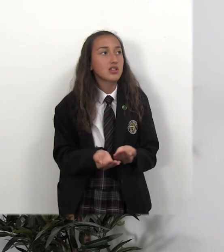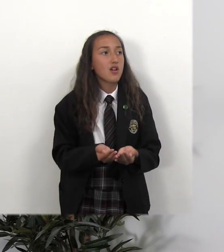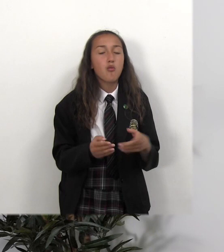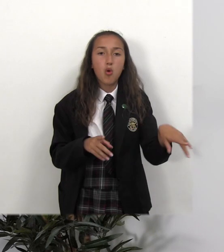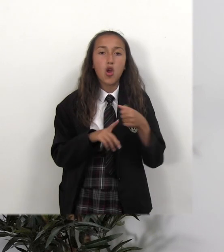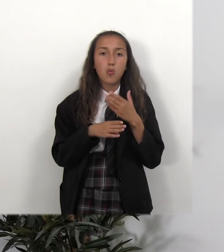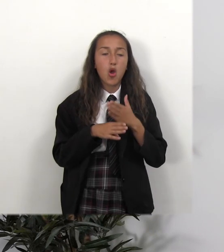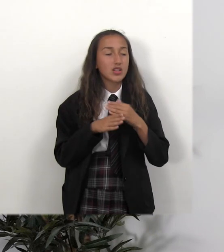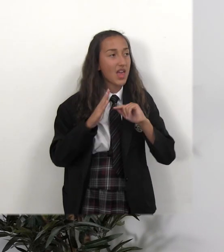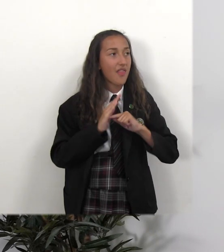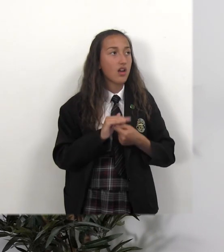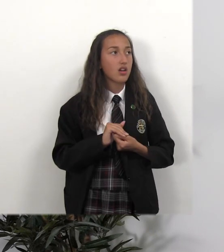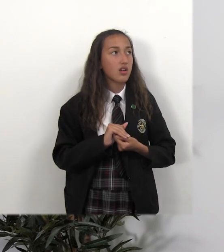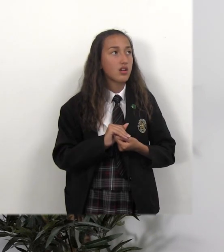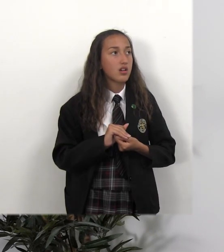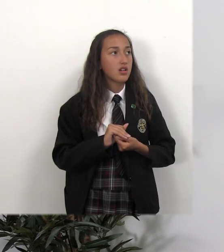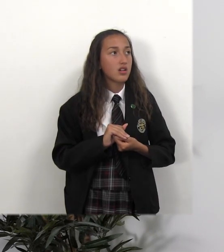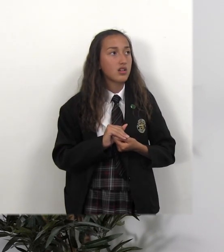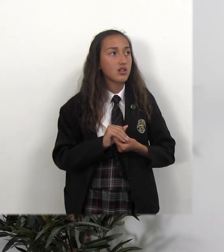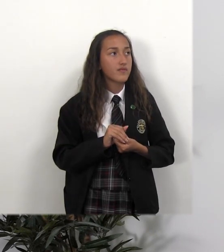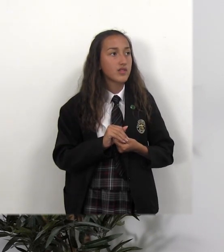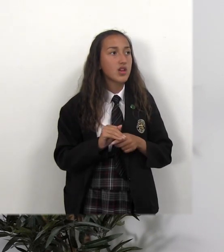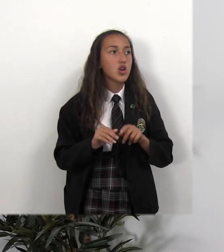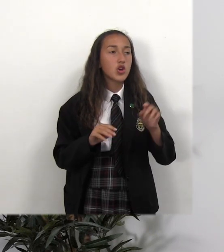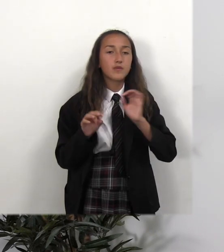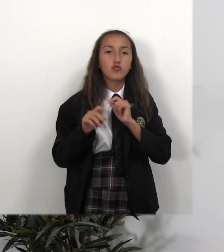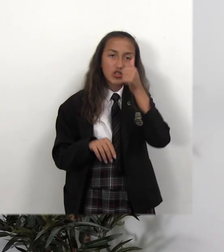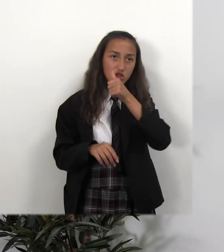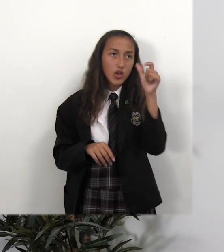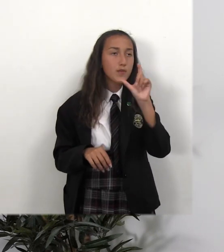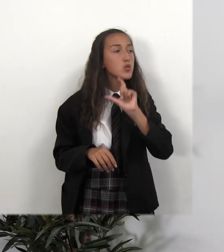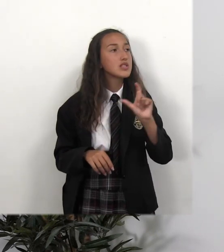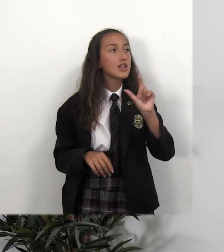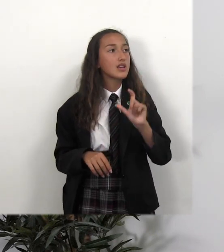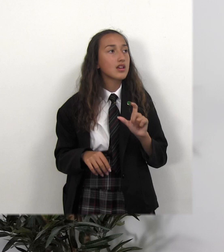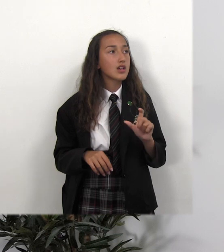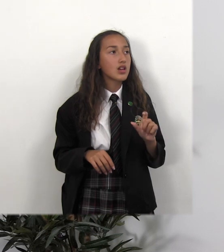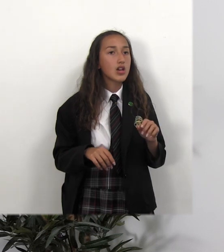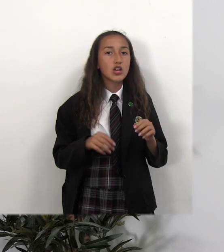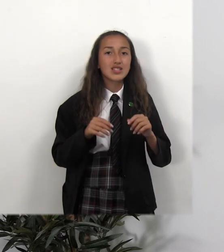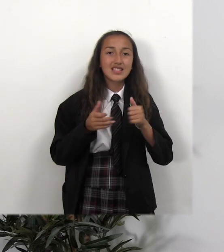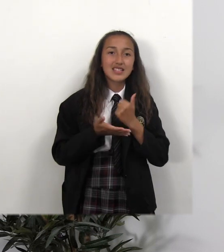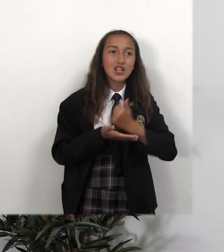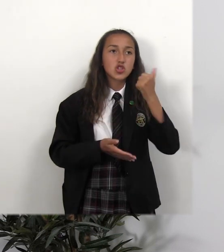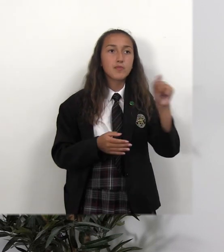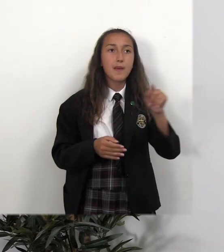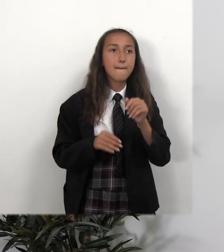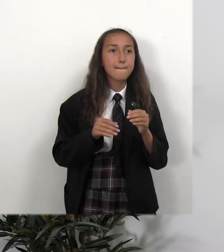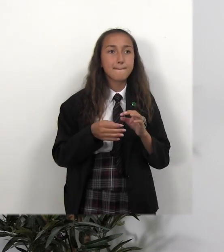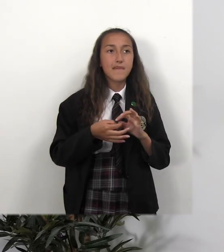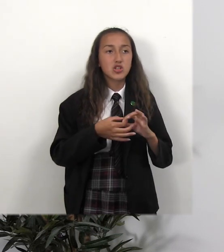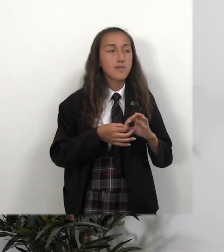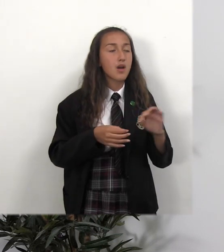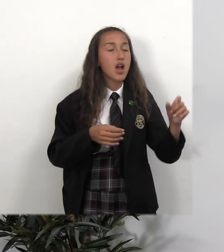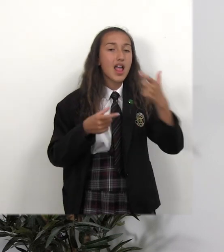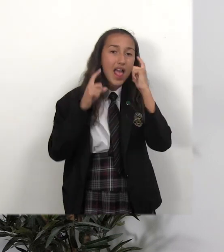working together. As a Christian community, we believe our success should be measured by the care